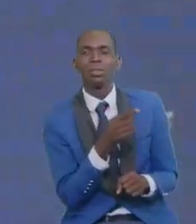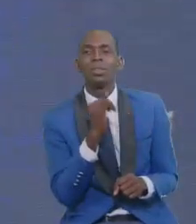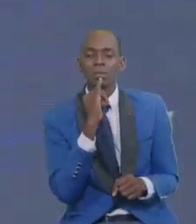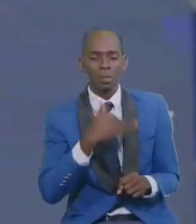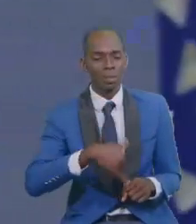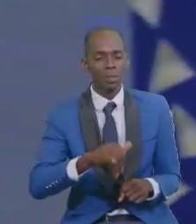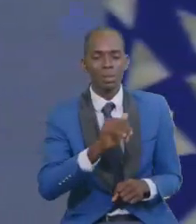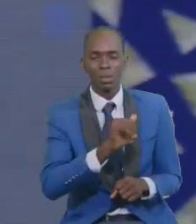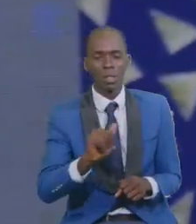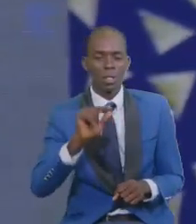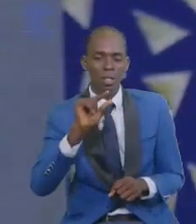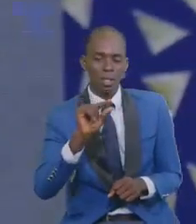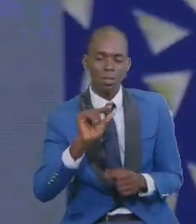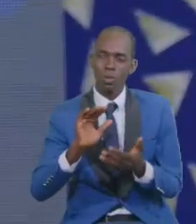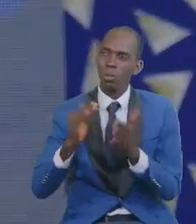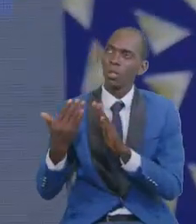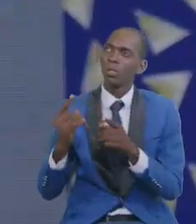child.